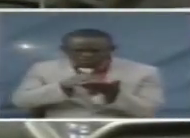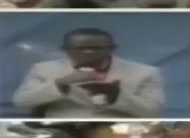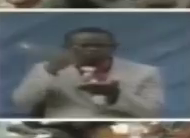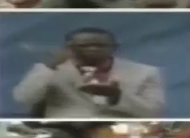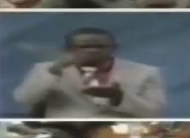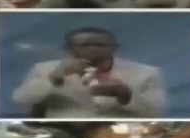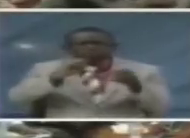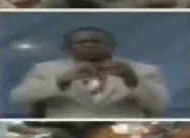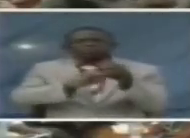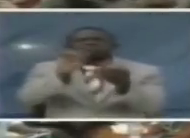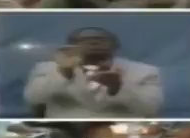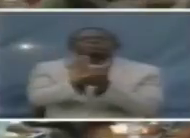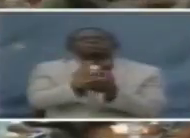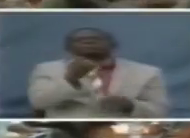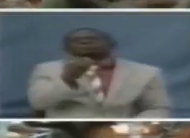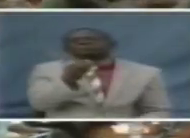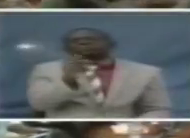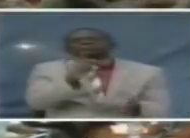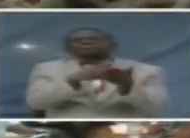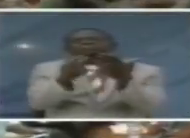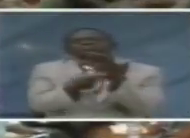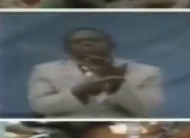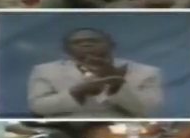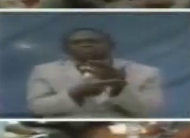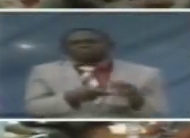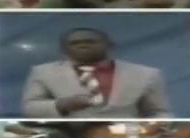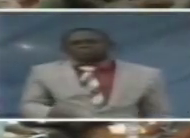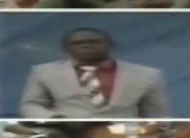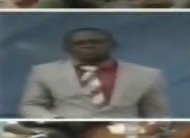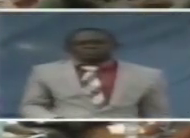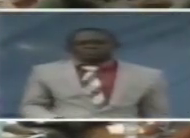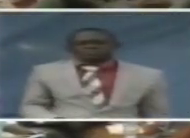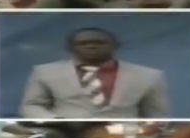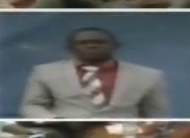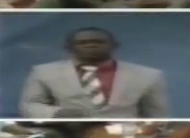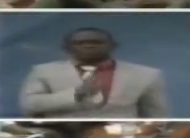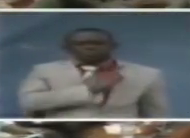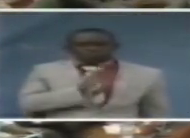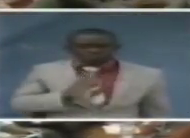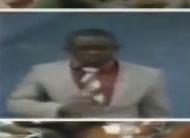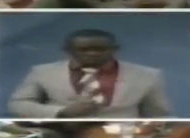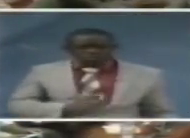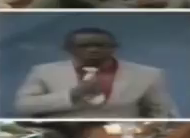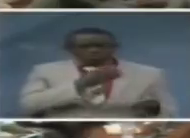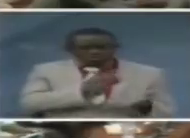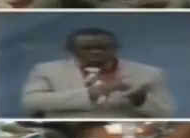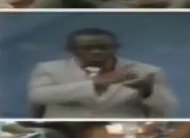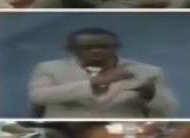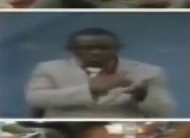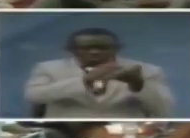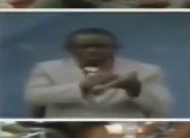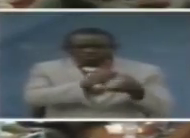and 721 million for social cash transfer scheme.